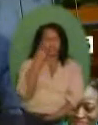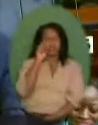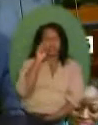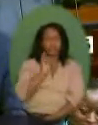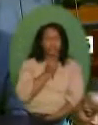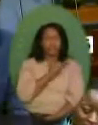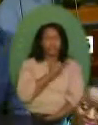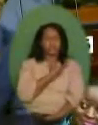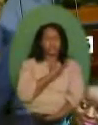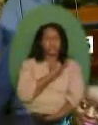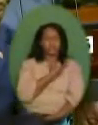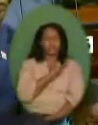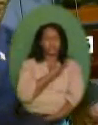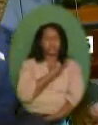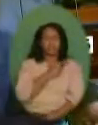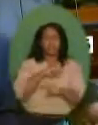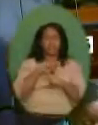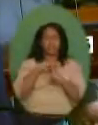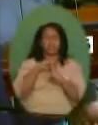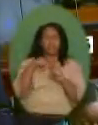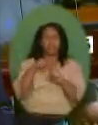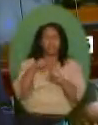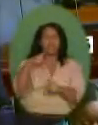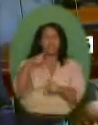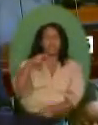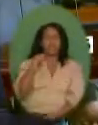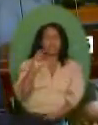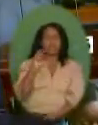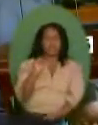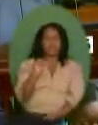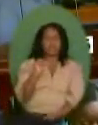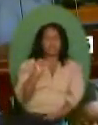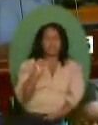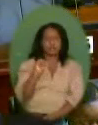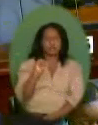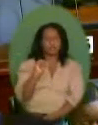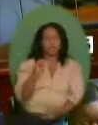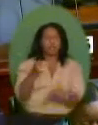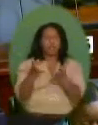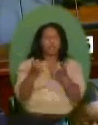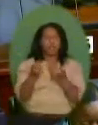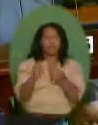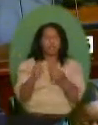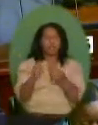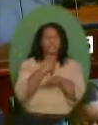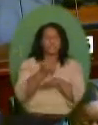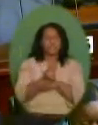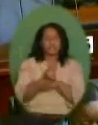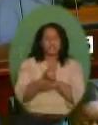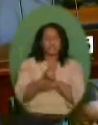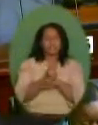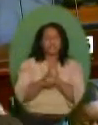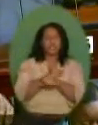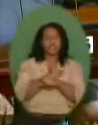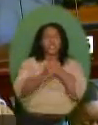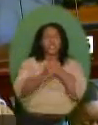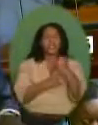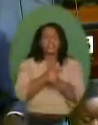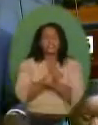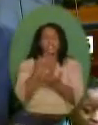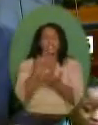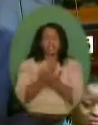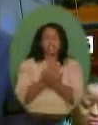when the PNM took steps to pursue the idea of establishing an international financial center, an IFC. And this was